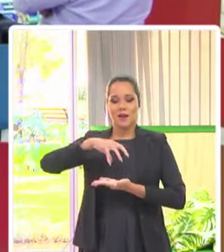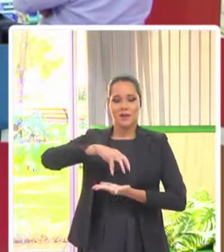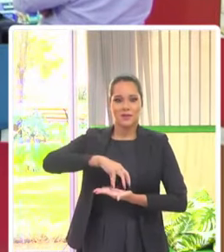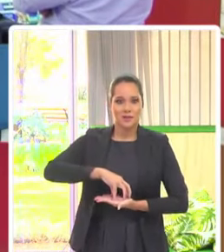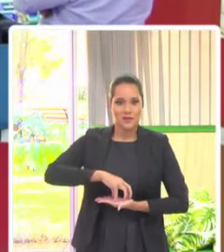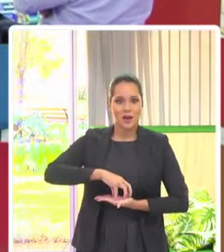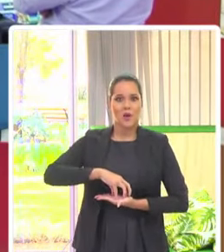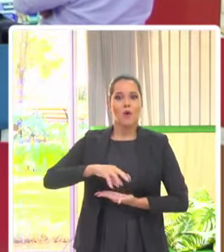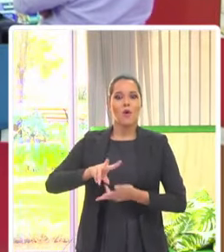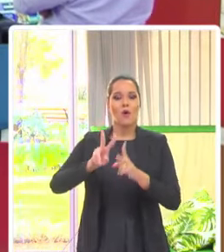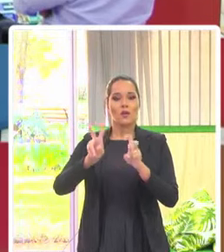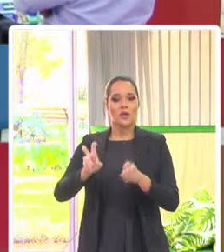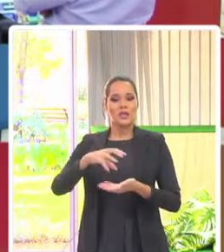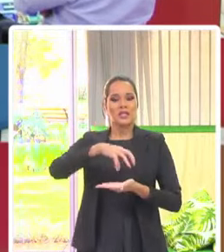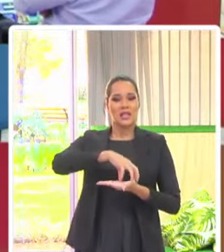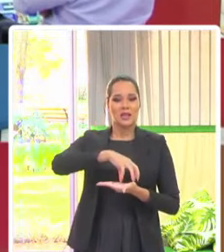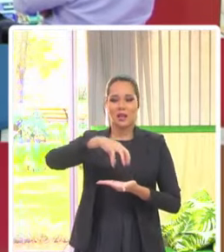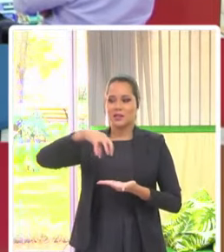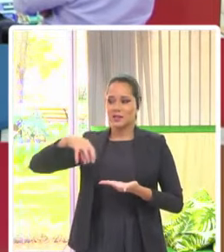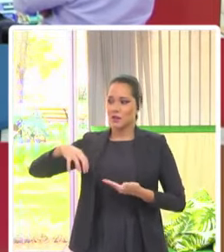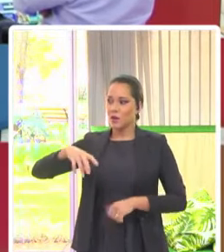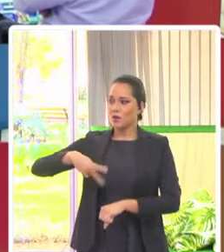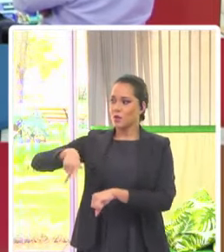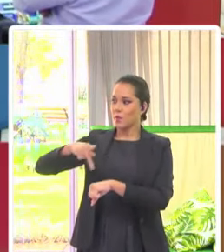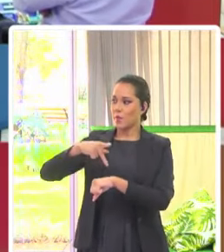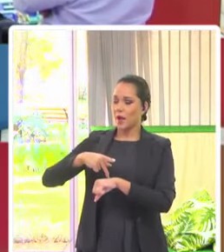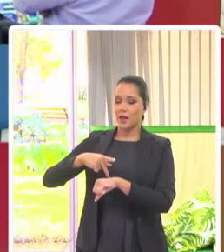issues in a federalist country impacted the